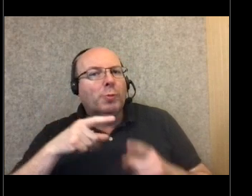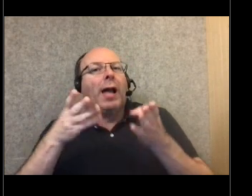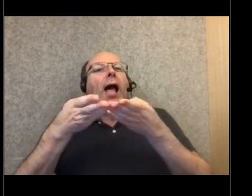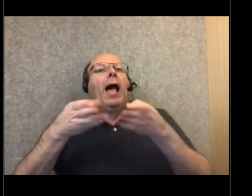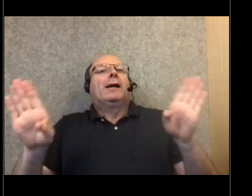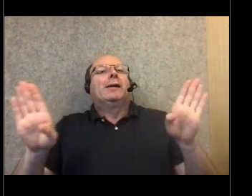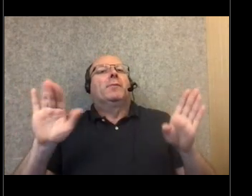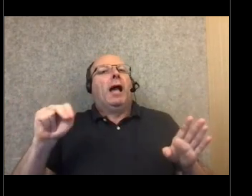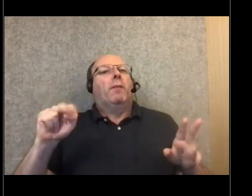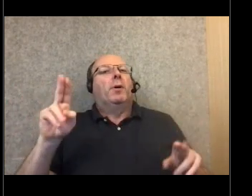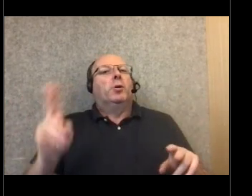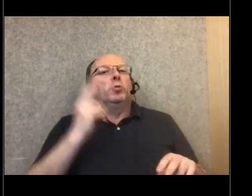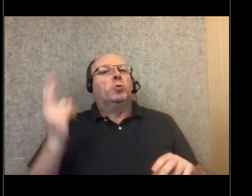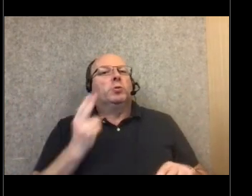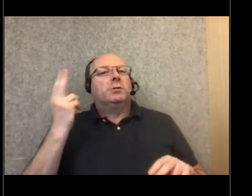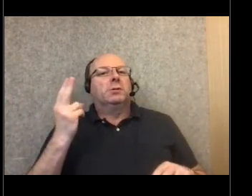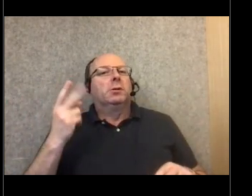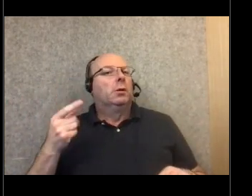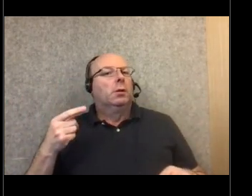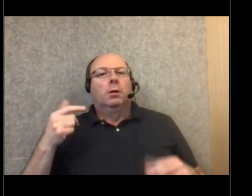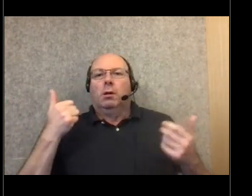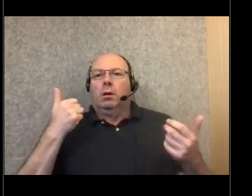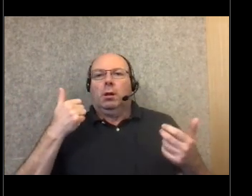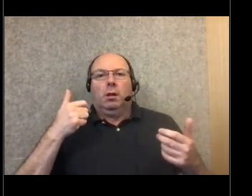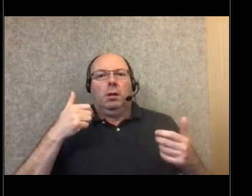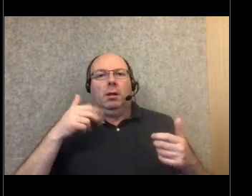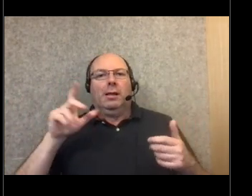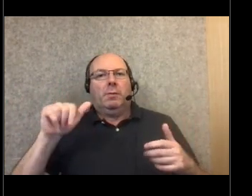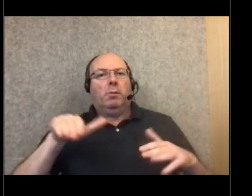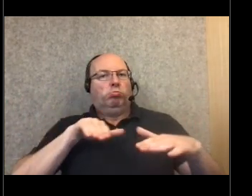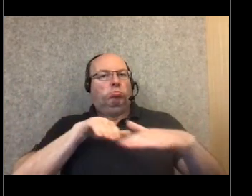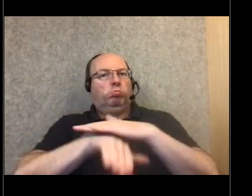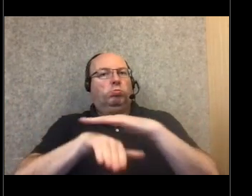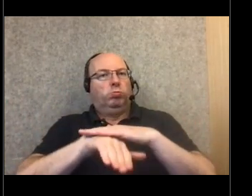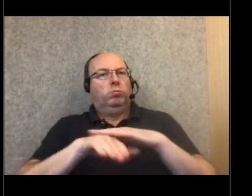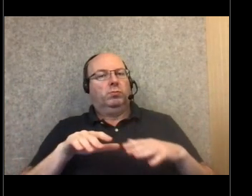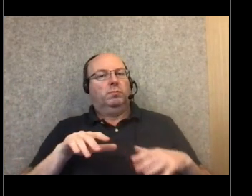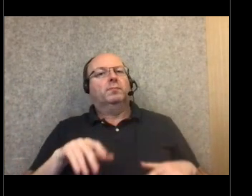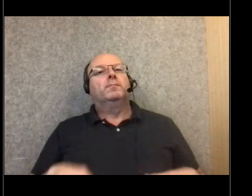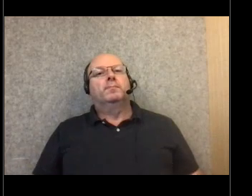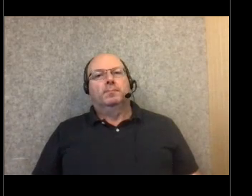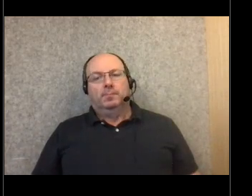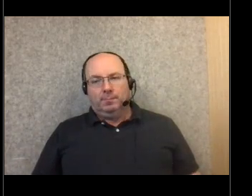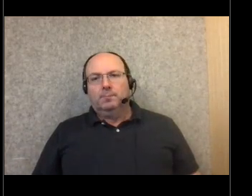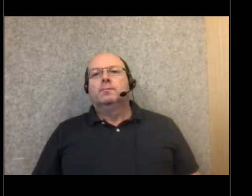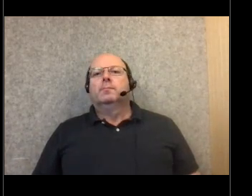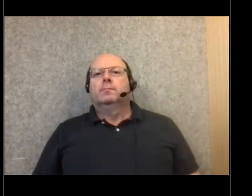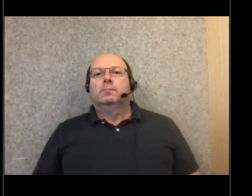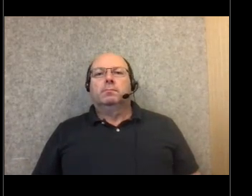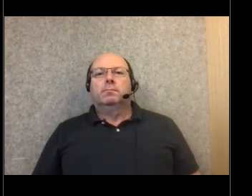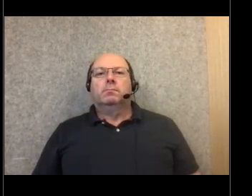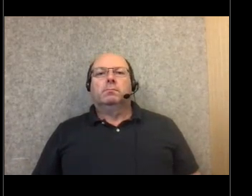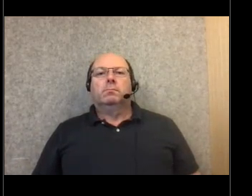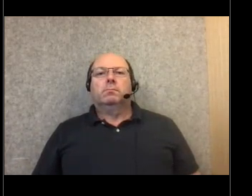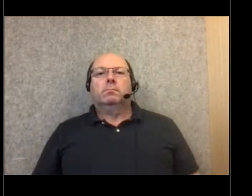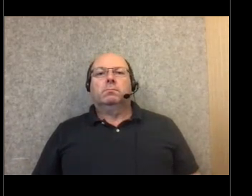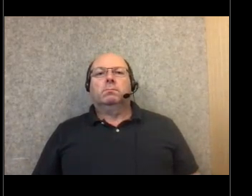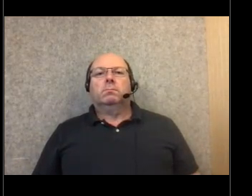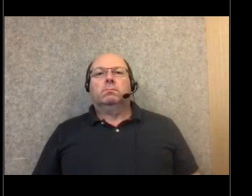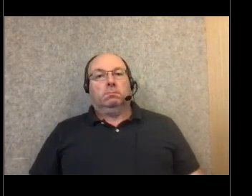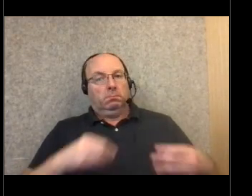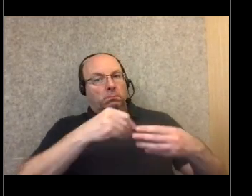areas that must be accessible for persons with disabilities. While fob readers are not explicitly